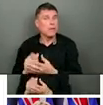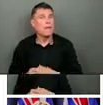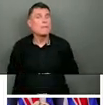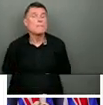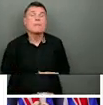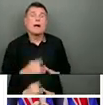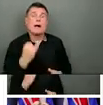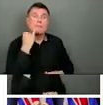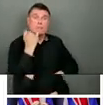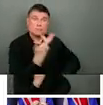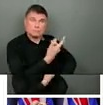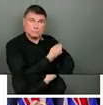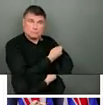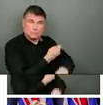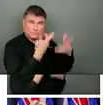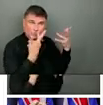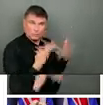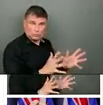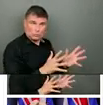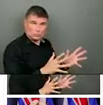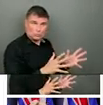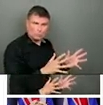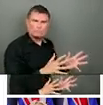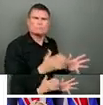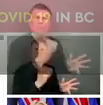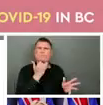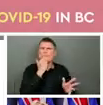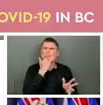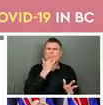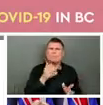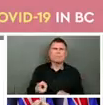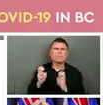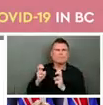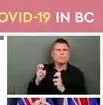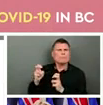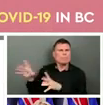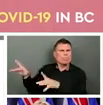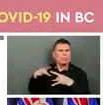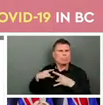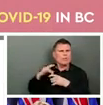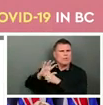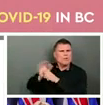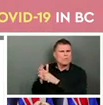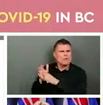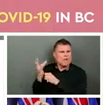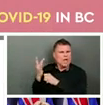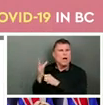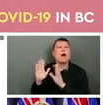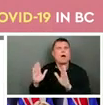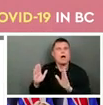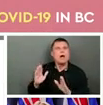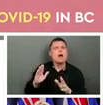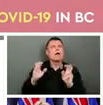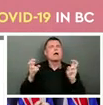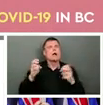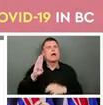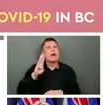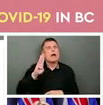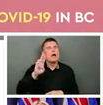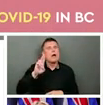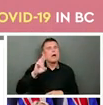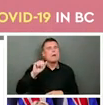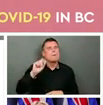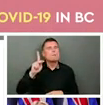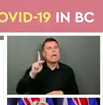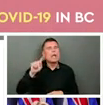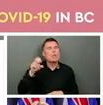measure. But as more people are immunized, the number of people who are infected, who are